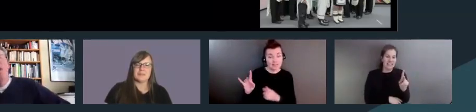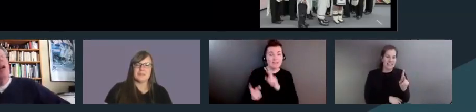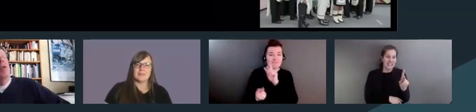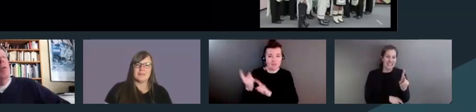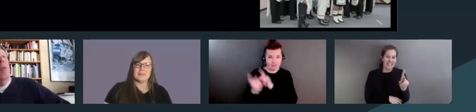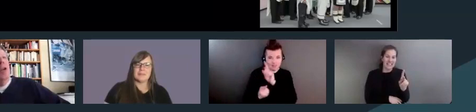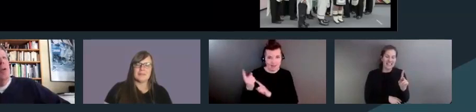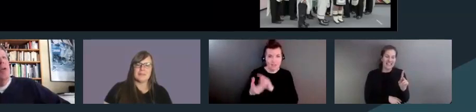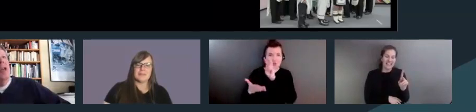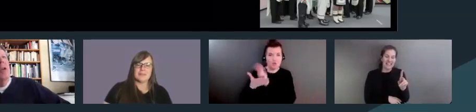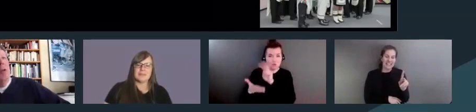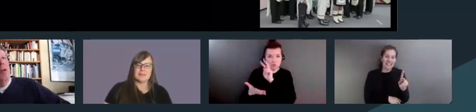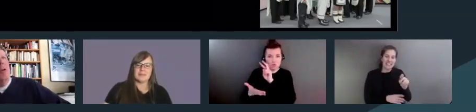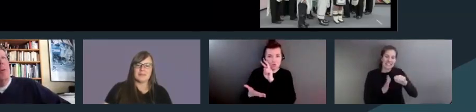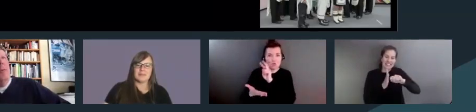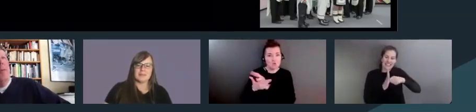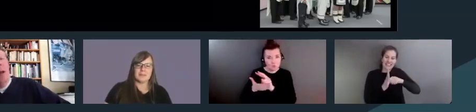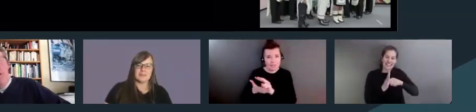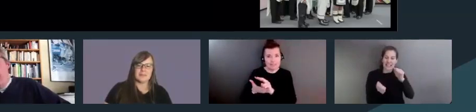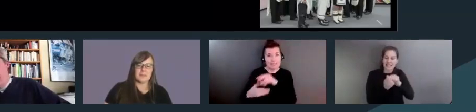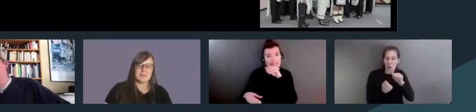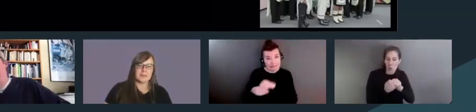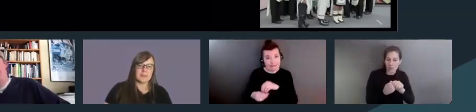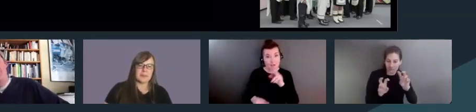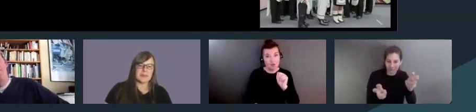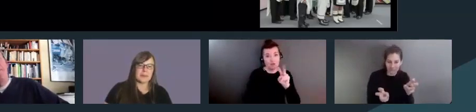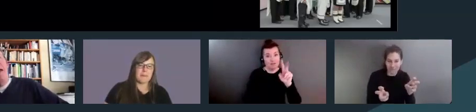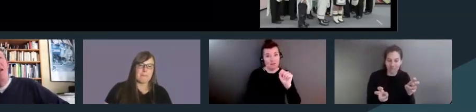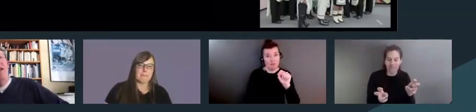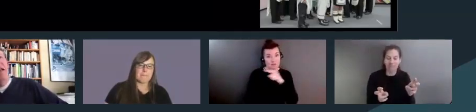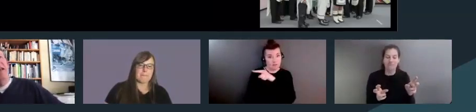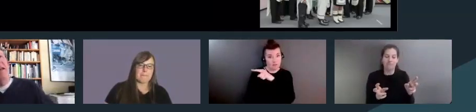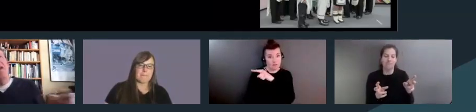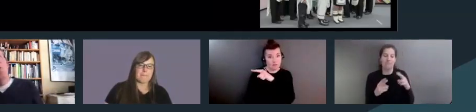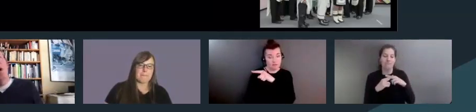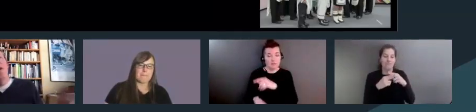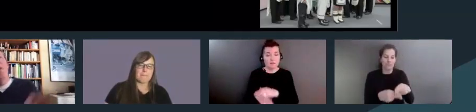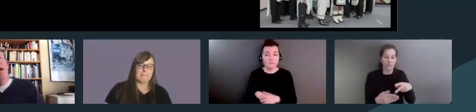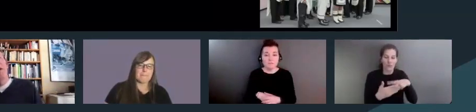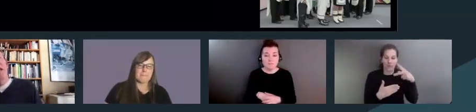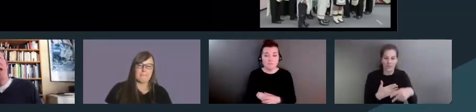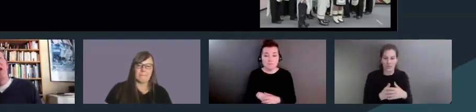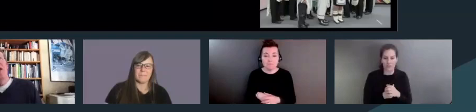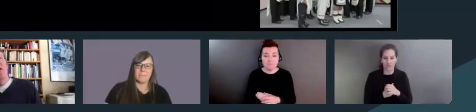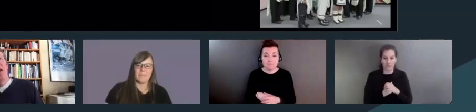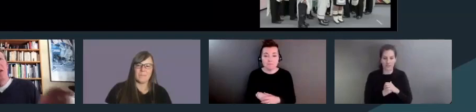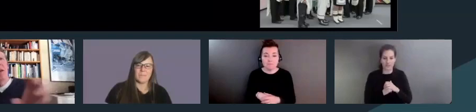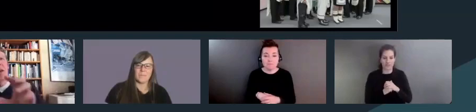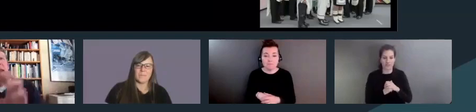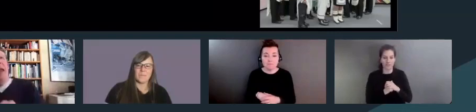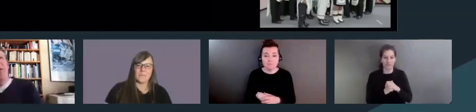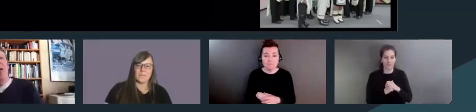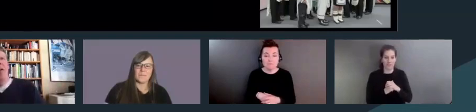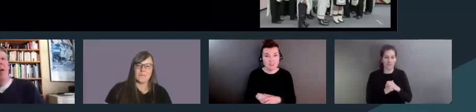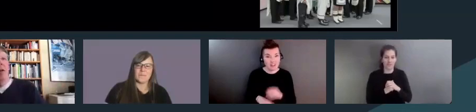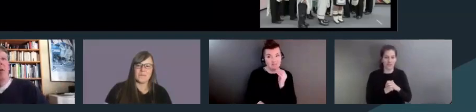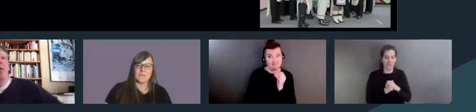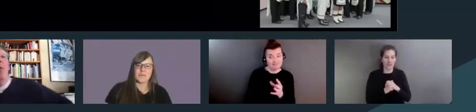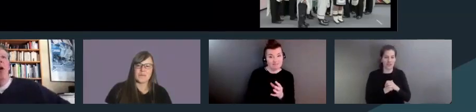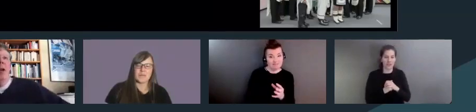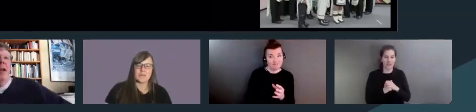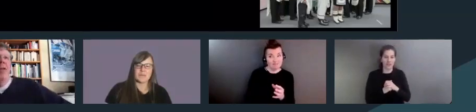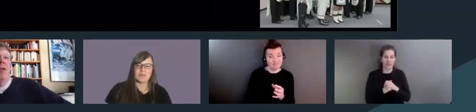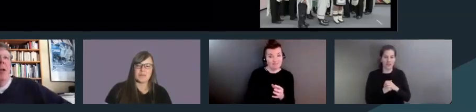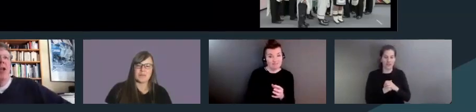sessions, modules in Nunavut. And incidentally, that's one of the recommendations that came out of